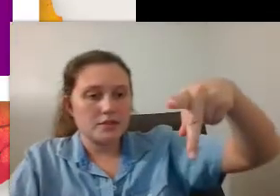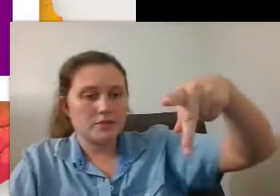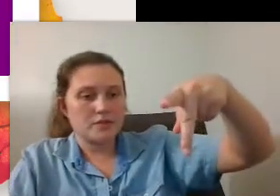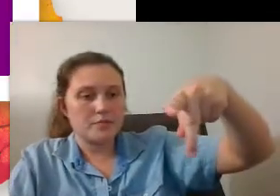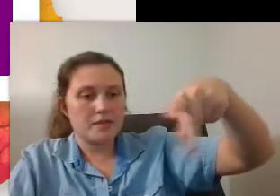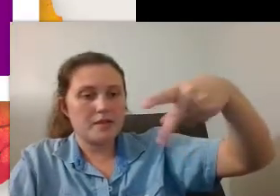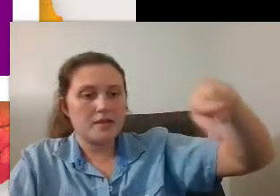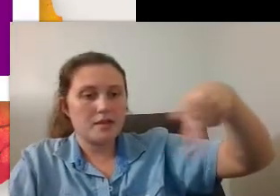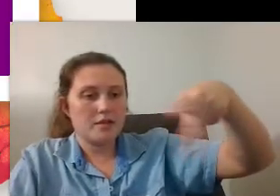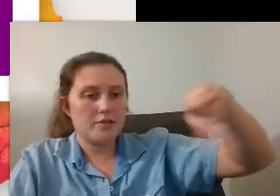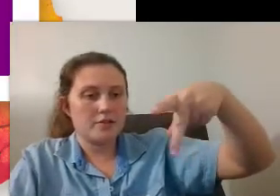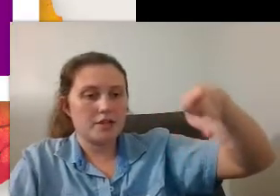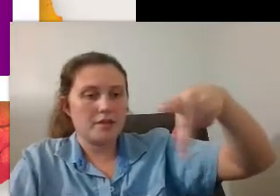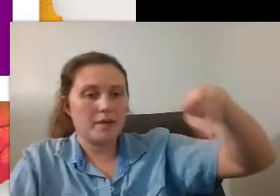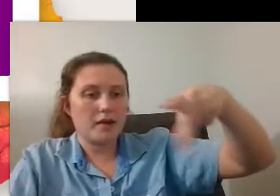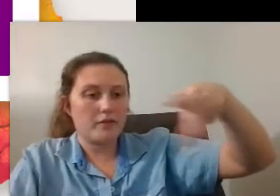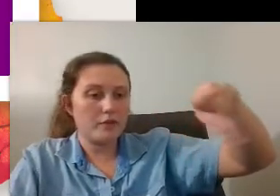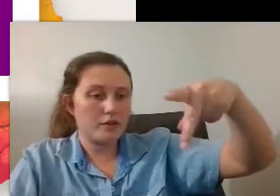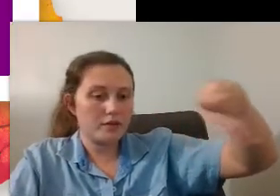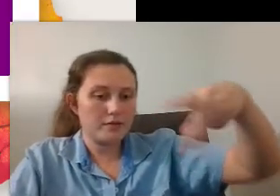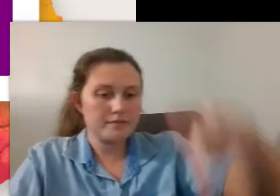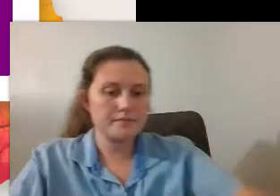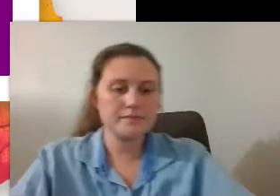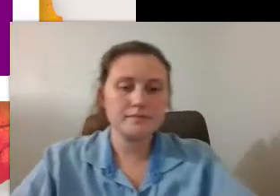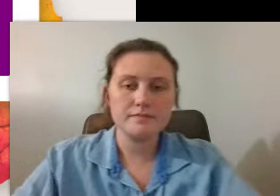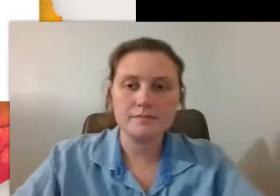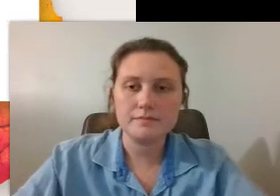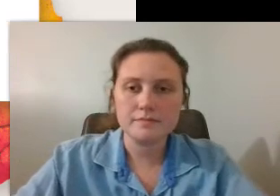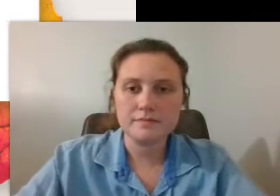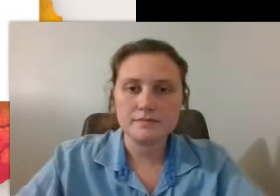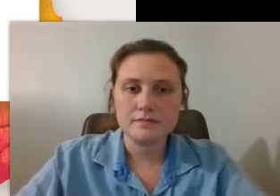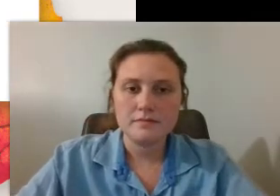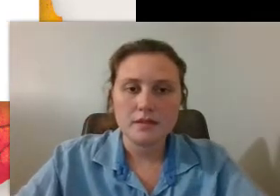Purple, this one's a P, and you're going to shake it back and forth.